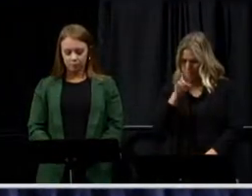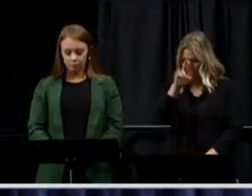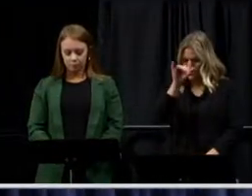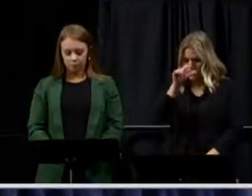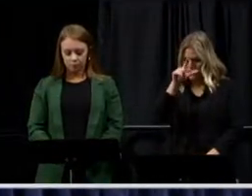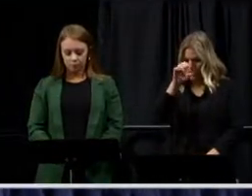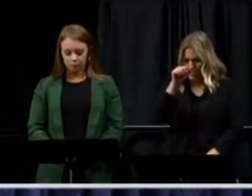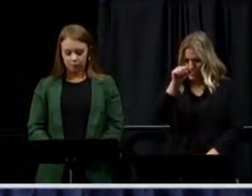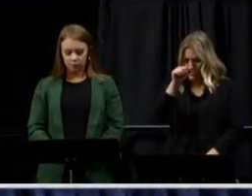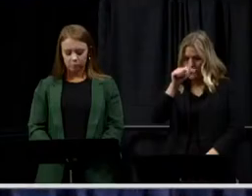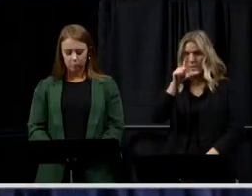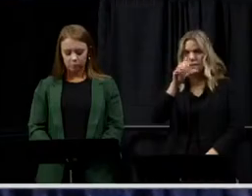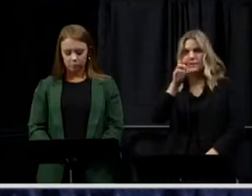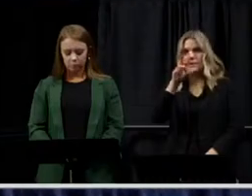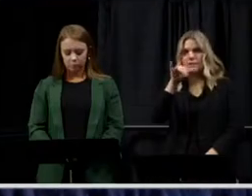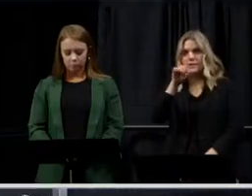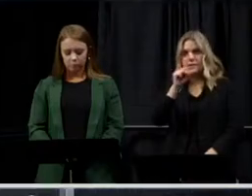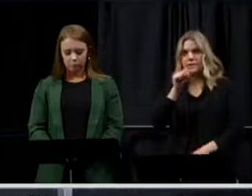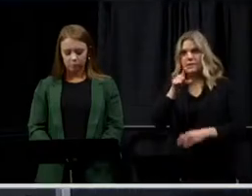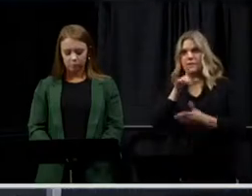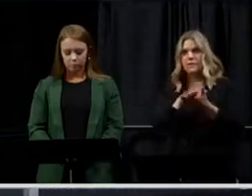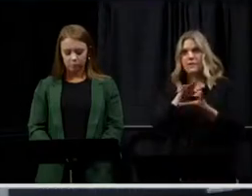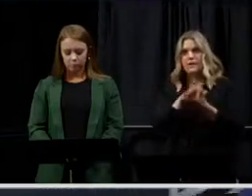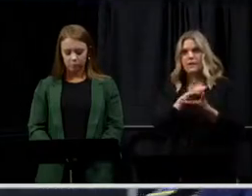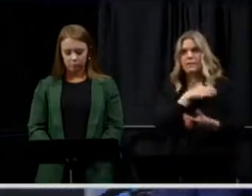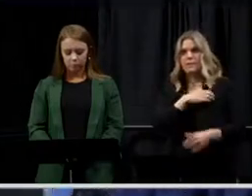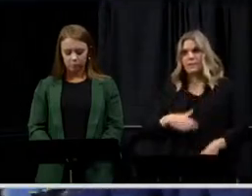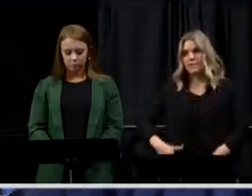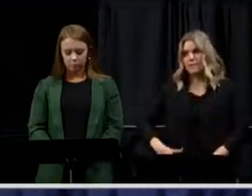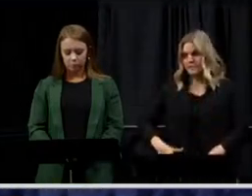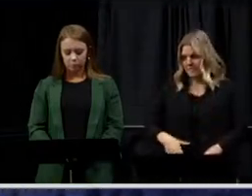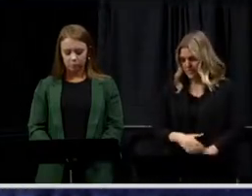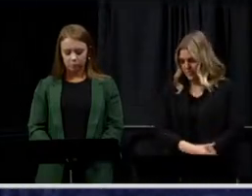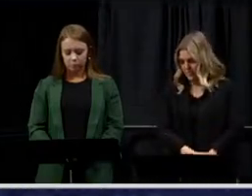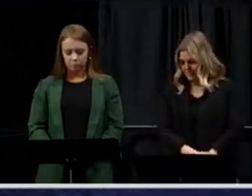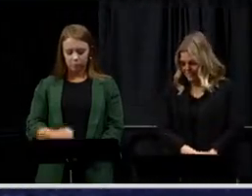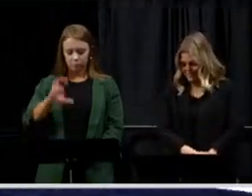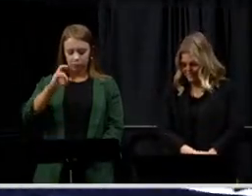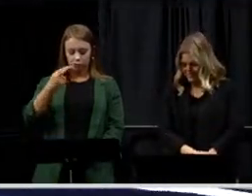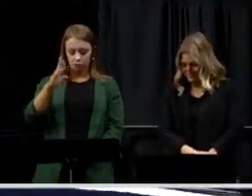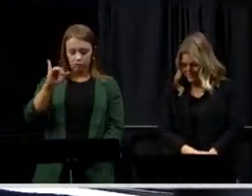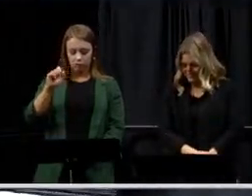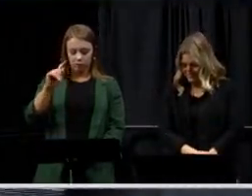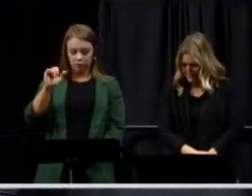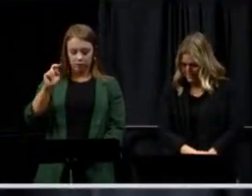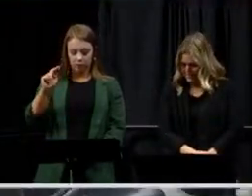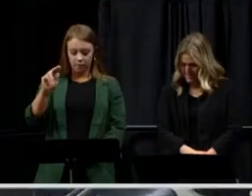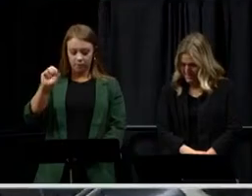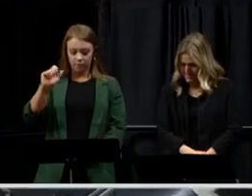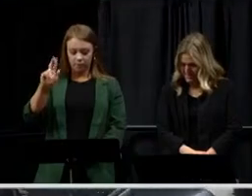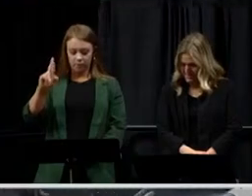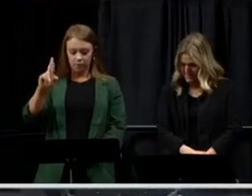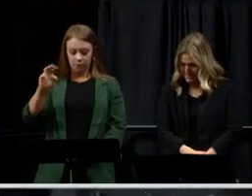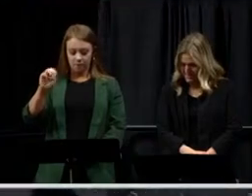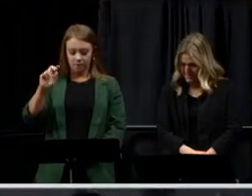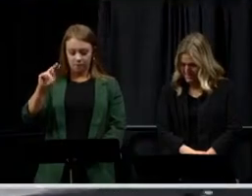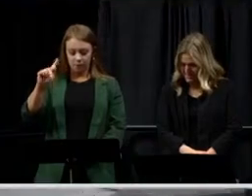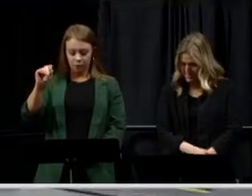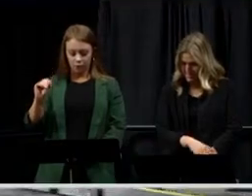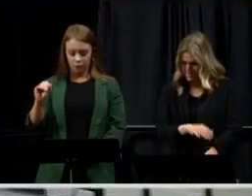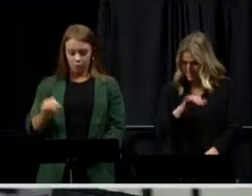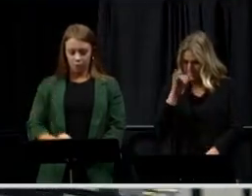Riley Morgan Lewis, Academy Ambassador. Christian Enchiraga Sarmiento.